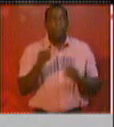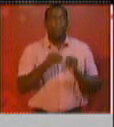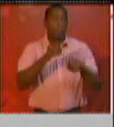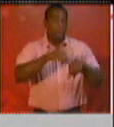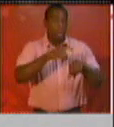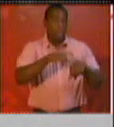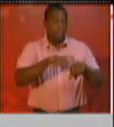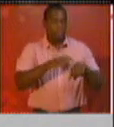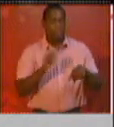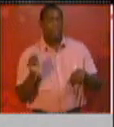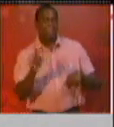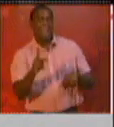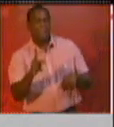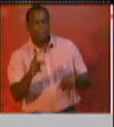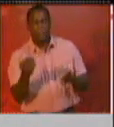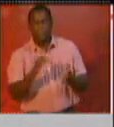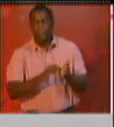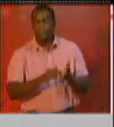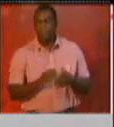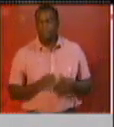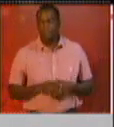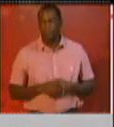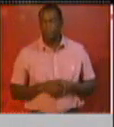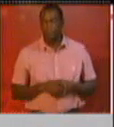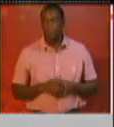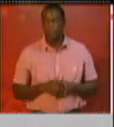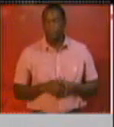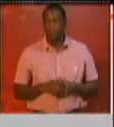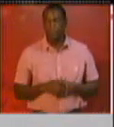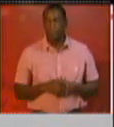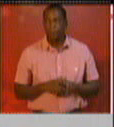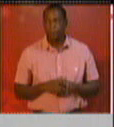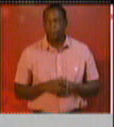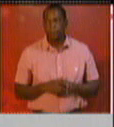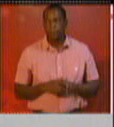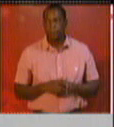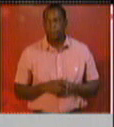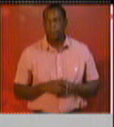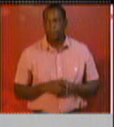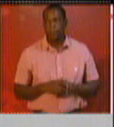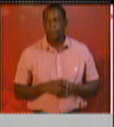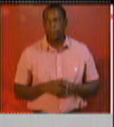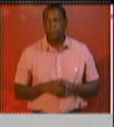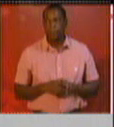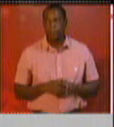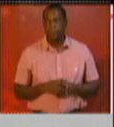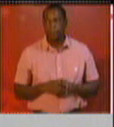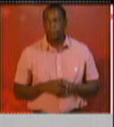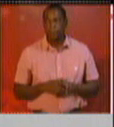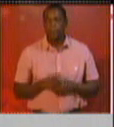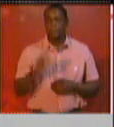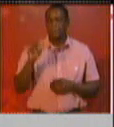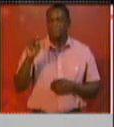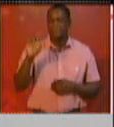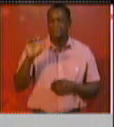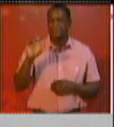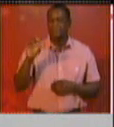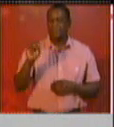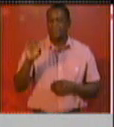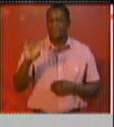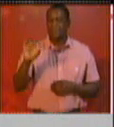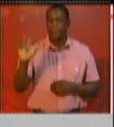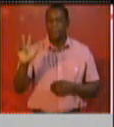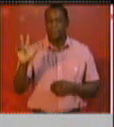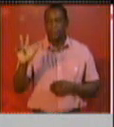questions that you may have. And we begin this morning with questions from CNC3 of Guardian